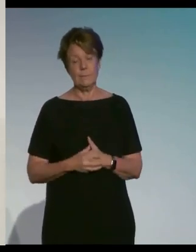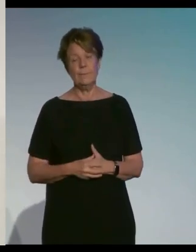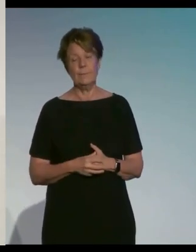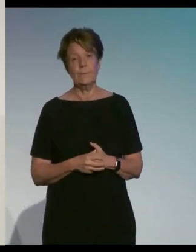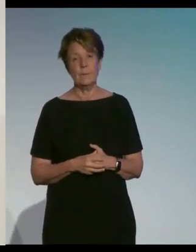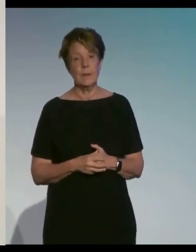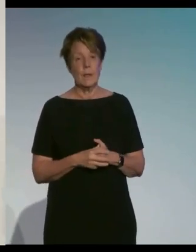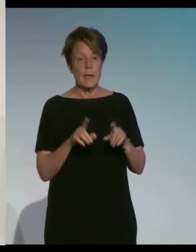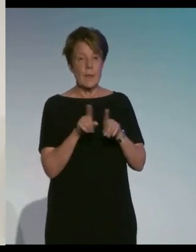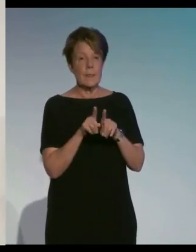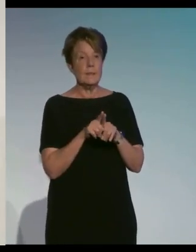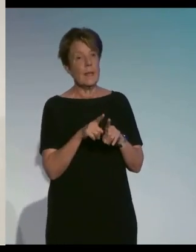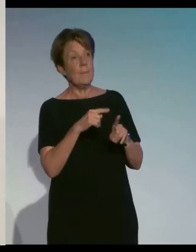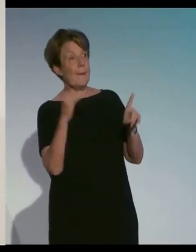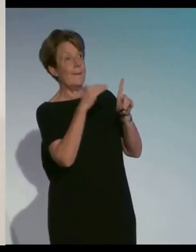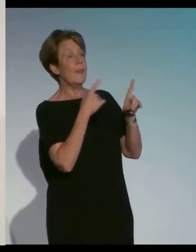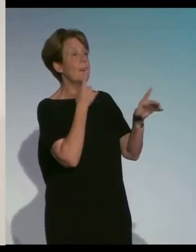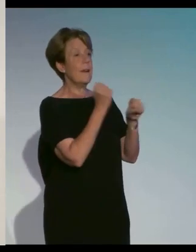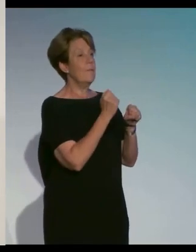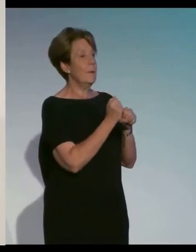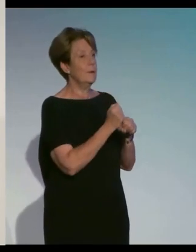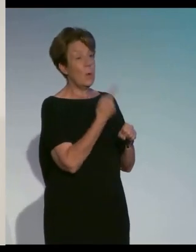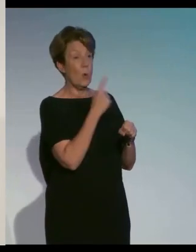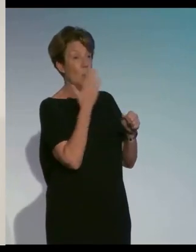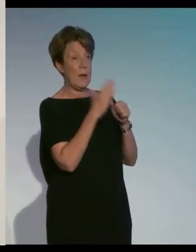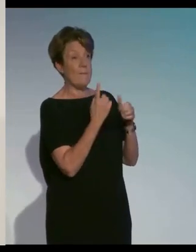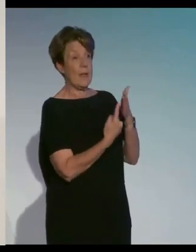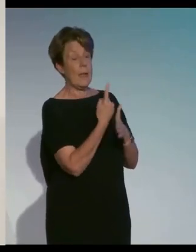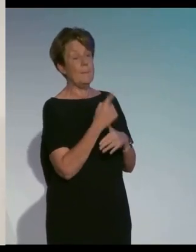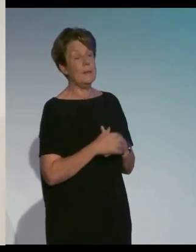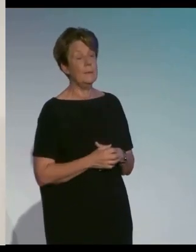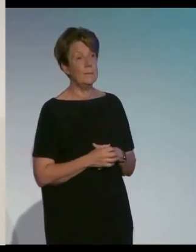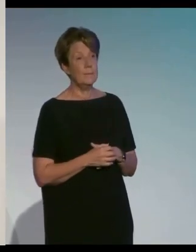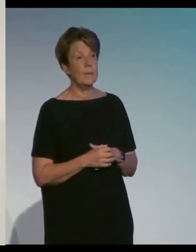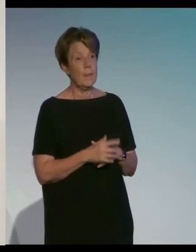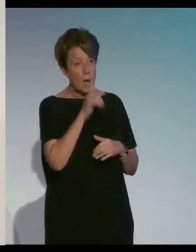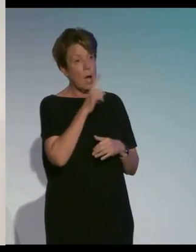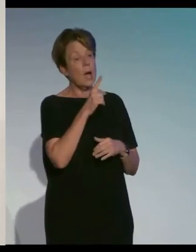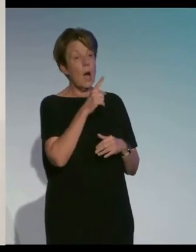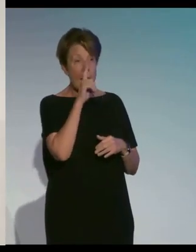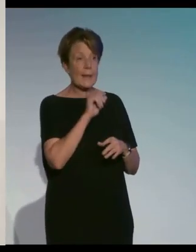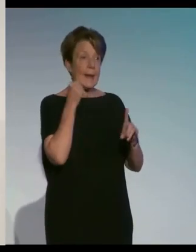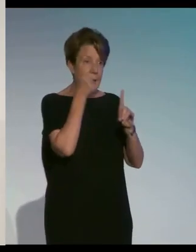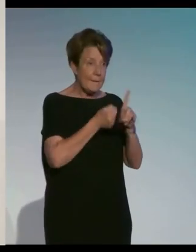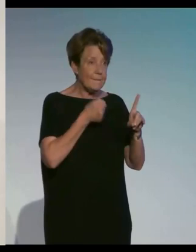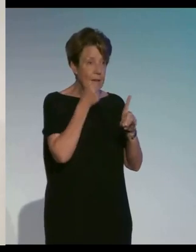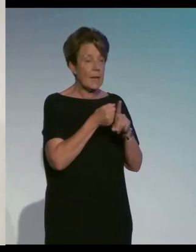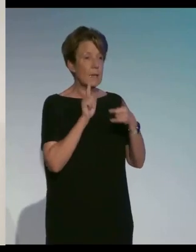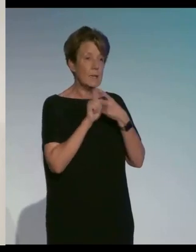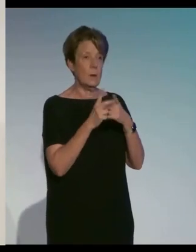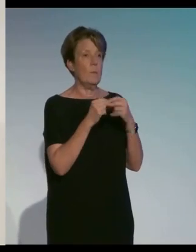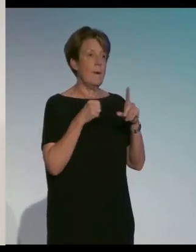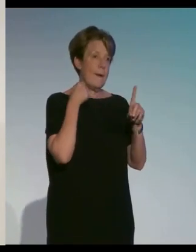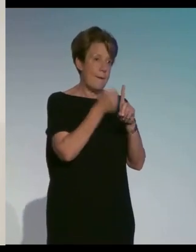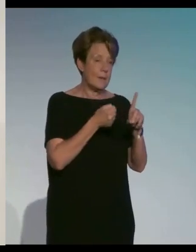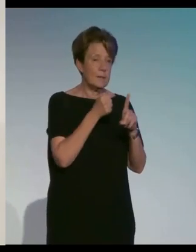really fabulous and is never going to happen, that I'm allowed to advocate and continue with my